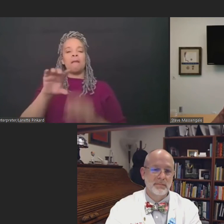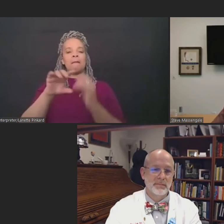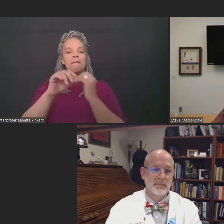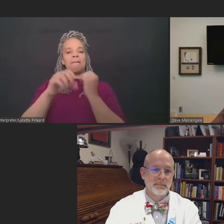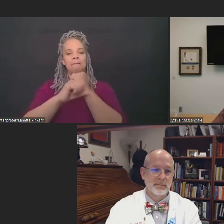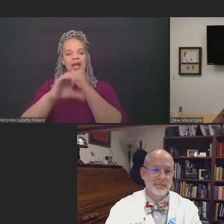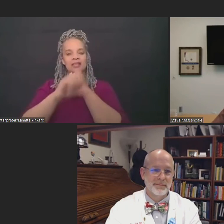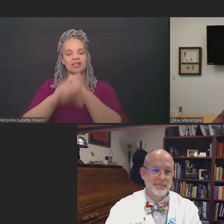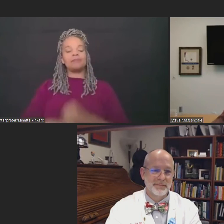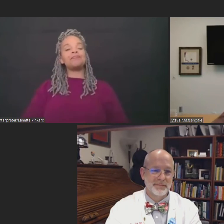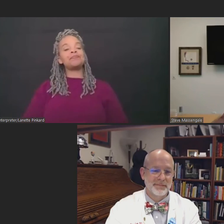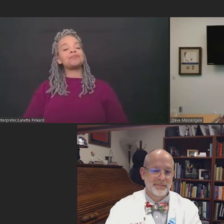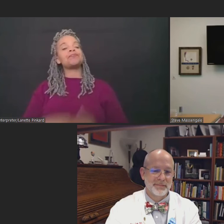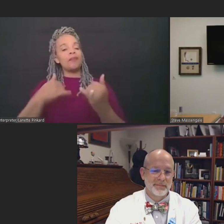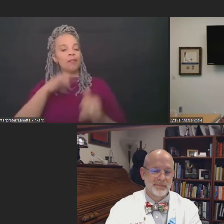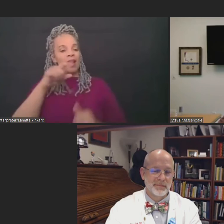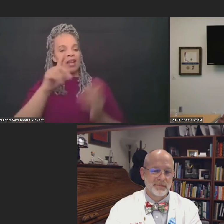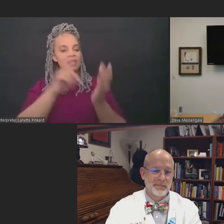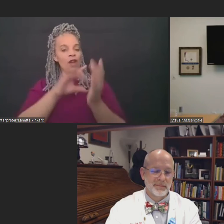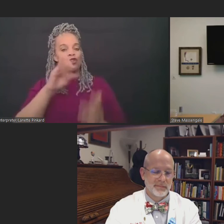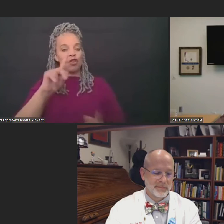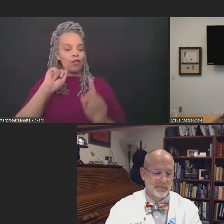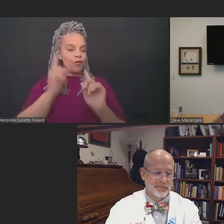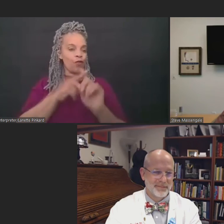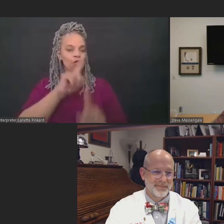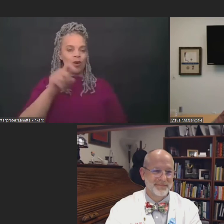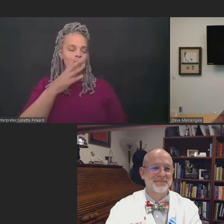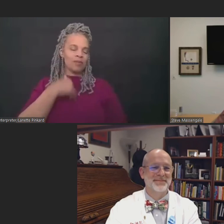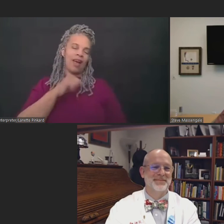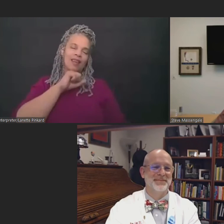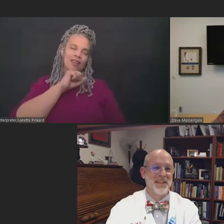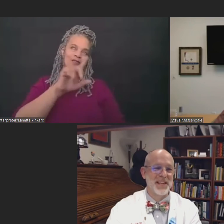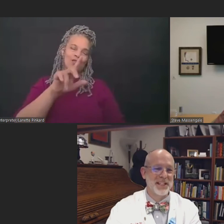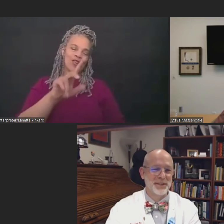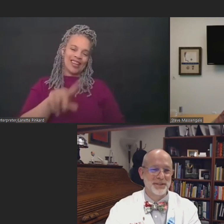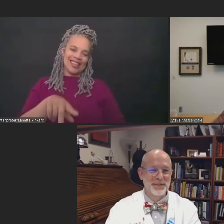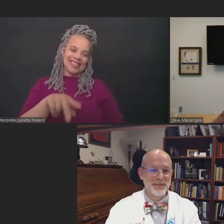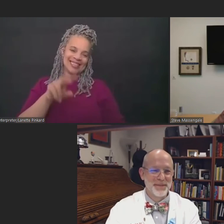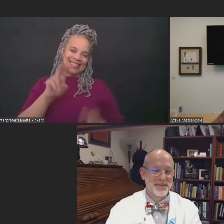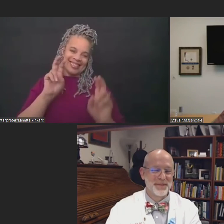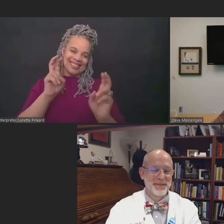I'm going to ask you the first question because I love your tie.